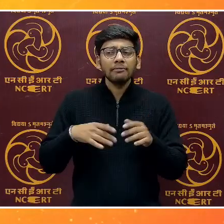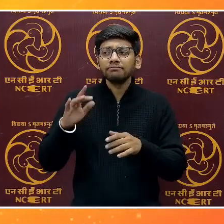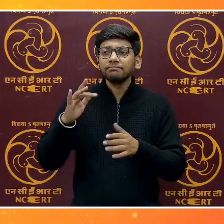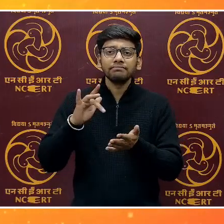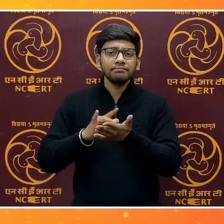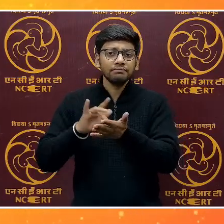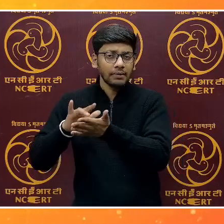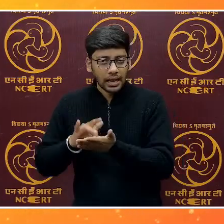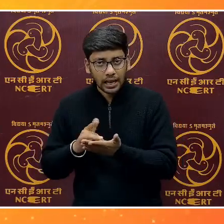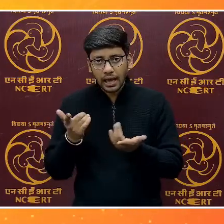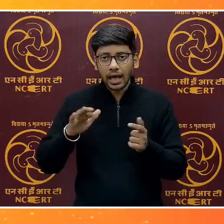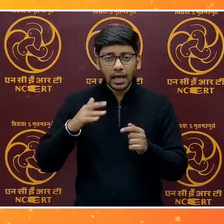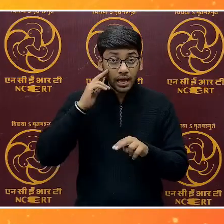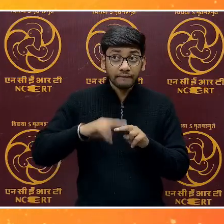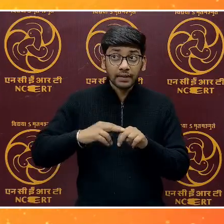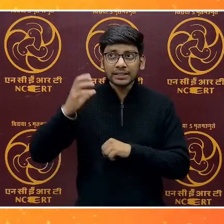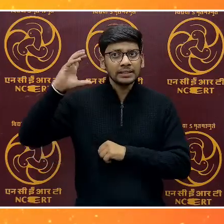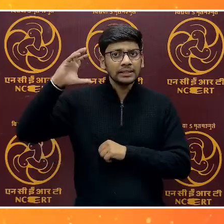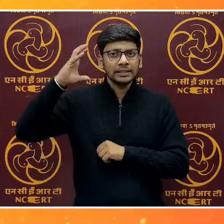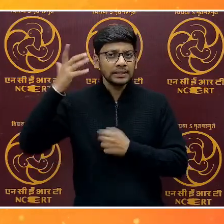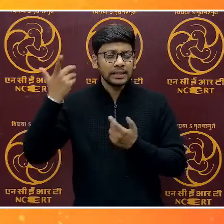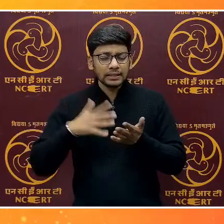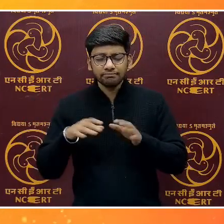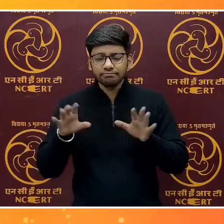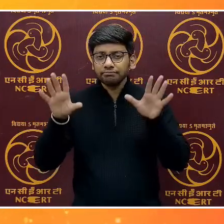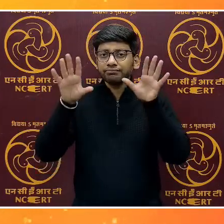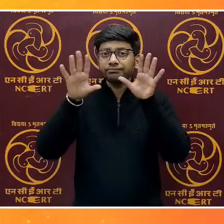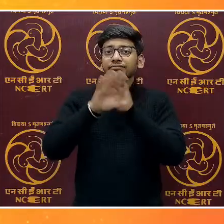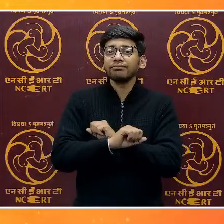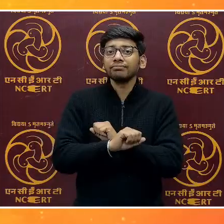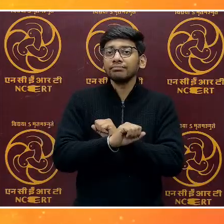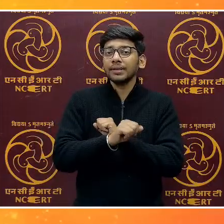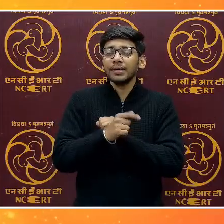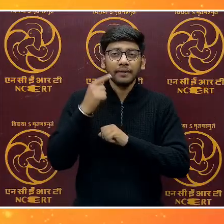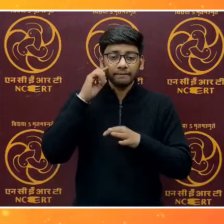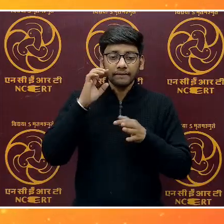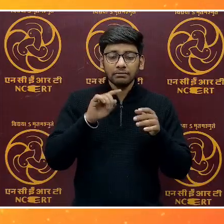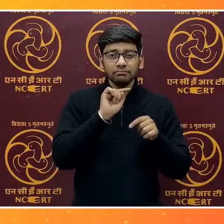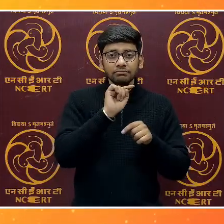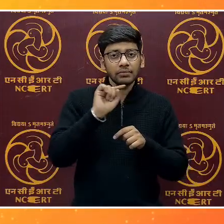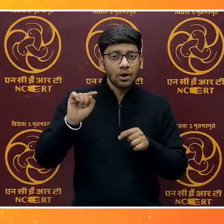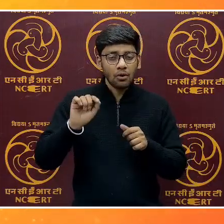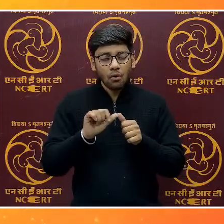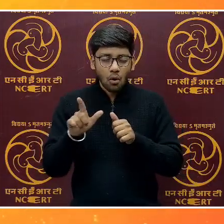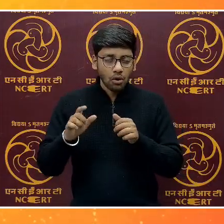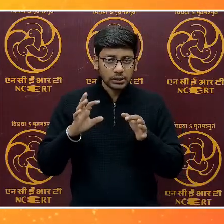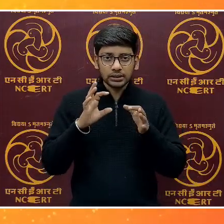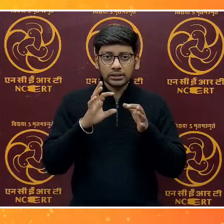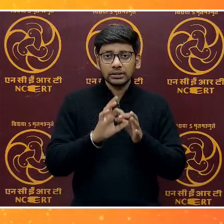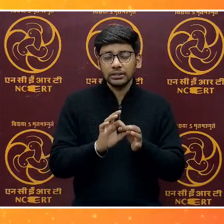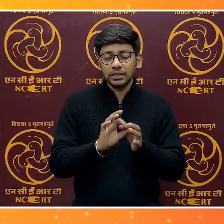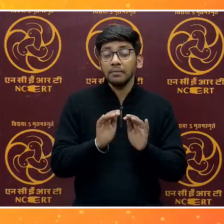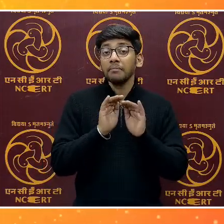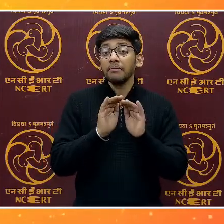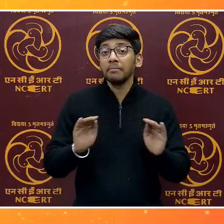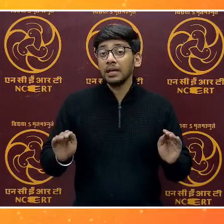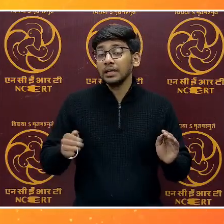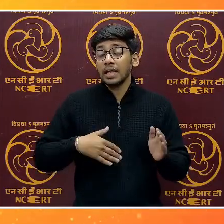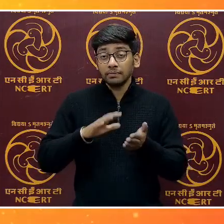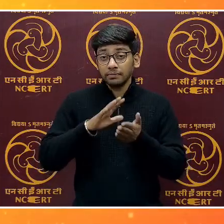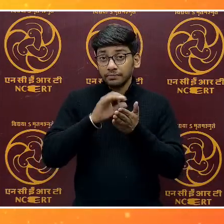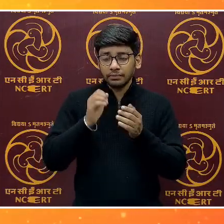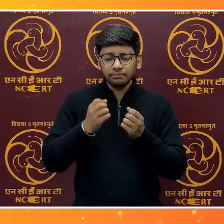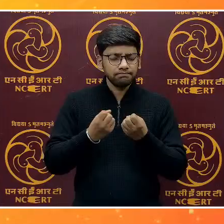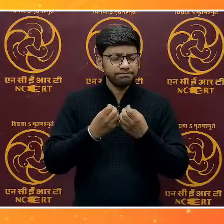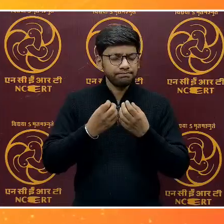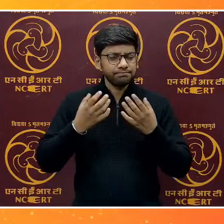light, no sun and time to sleep. Yes, absolutely. So you connected the dots really very well. Dear children, today we will be learning a